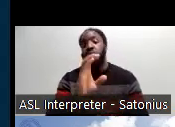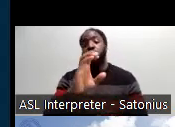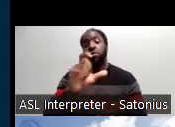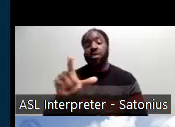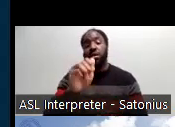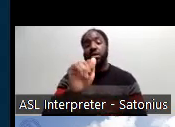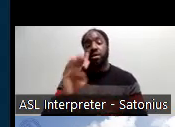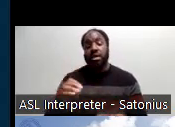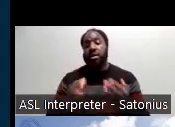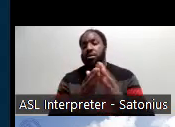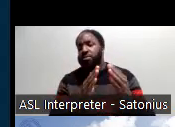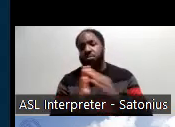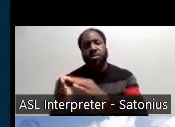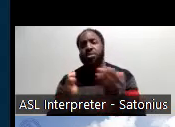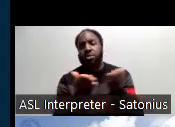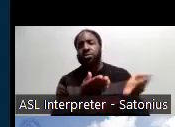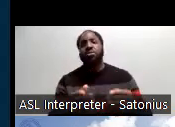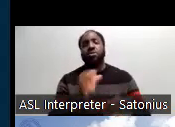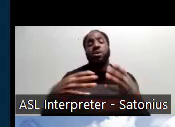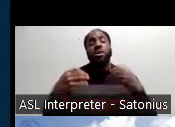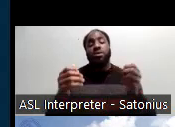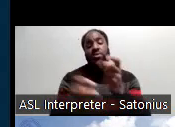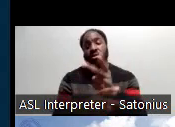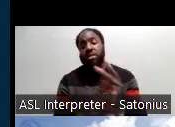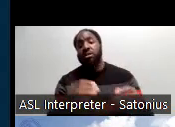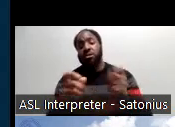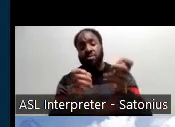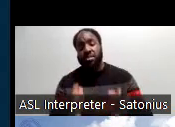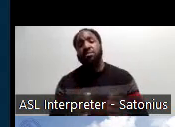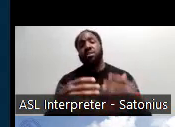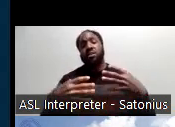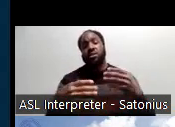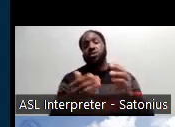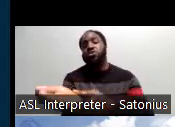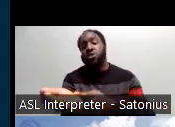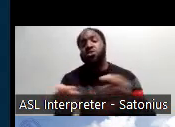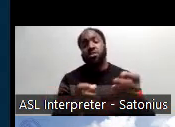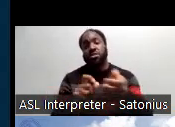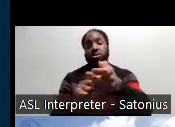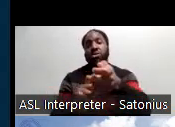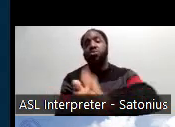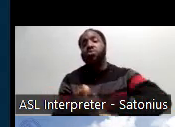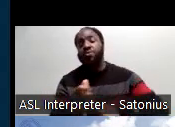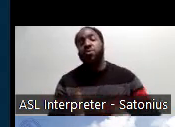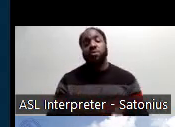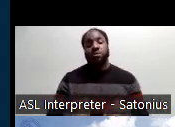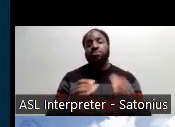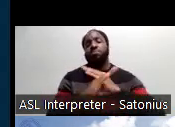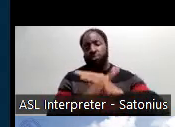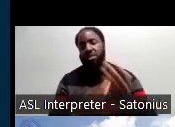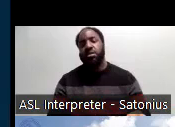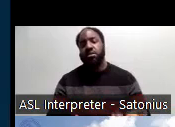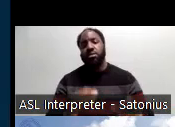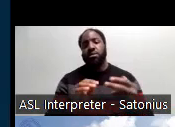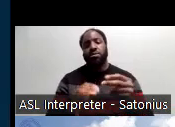community services, or enhanced care management, nursing home reform, protected. And of course, we continue to